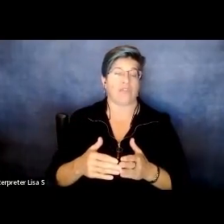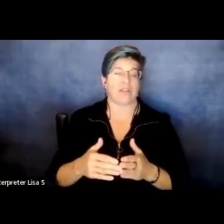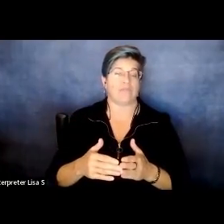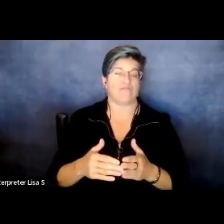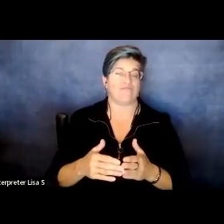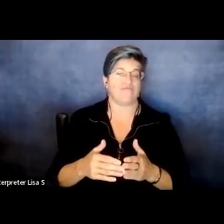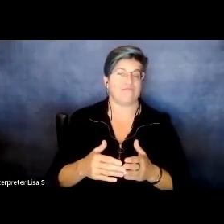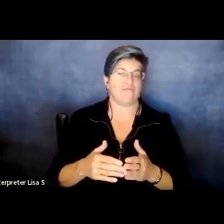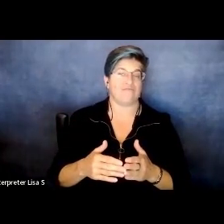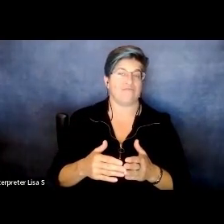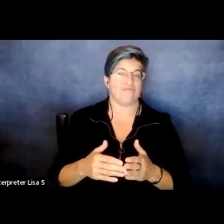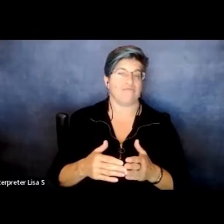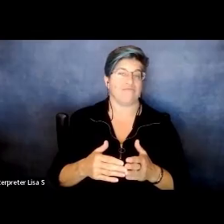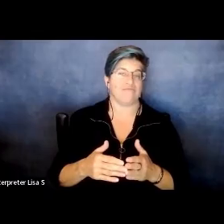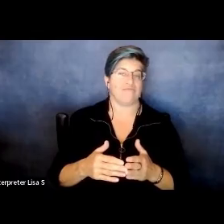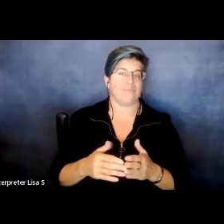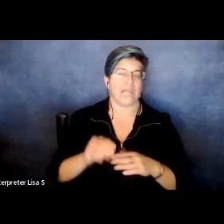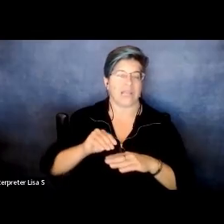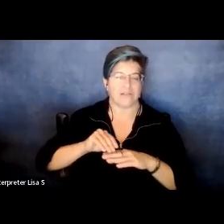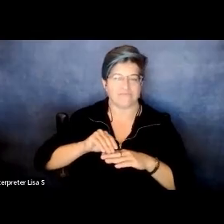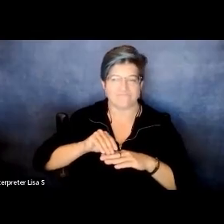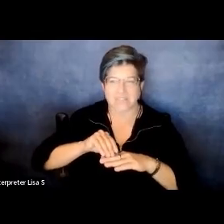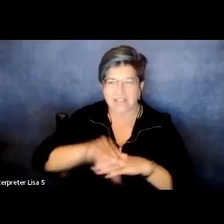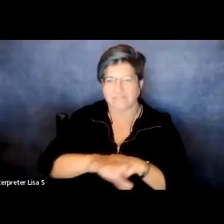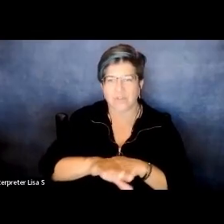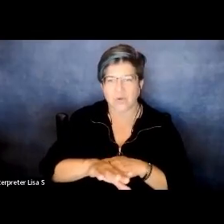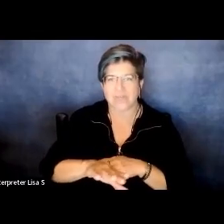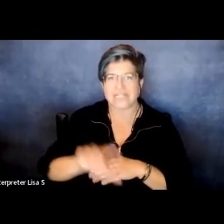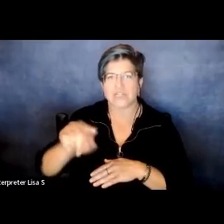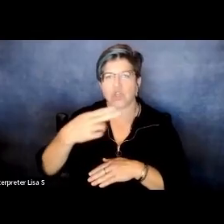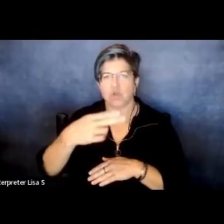um, cause spikes in trafficking activity.